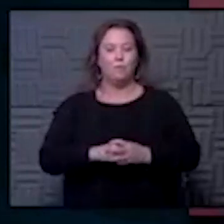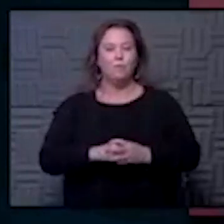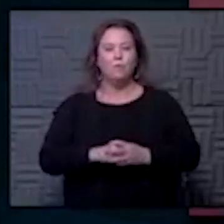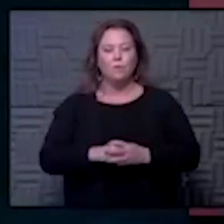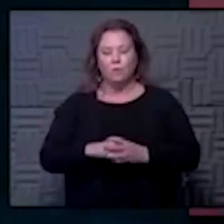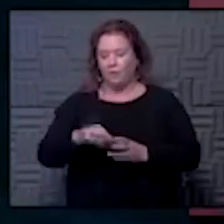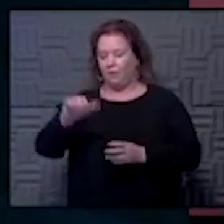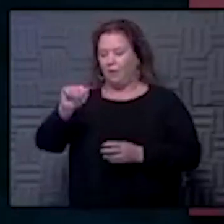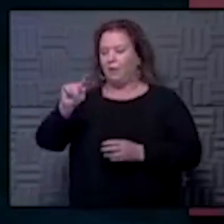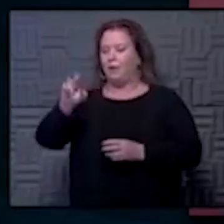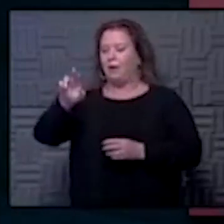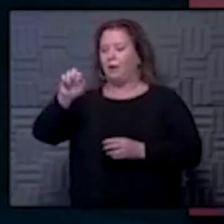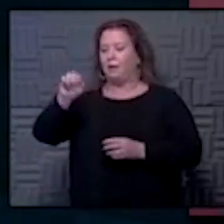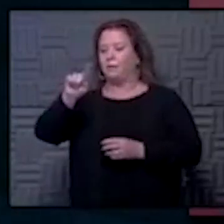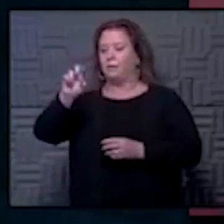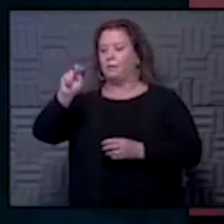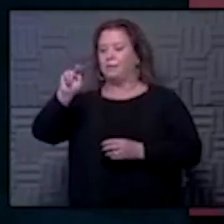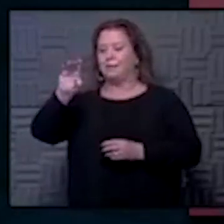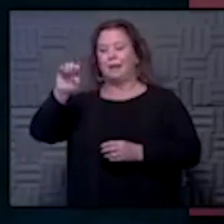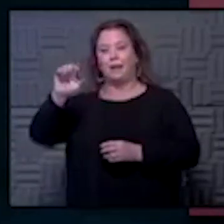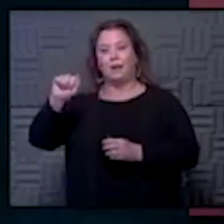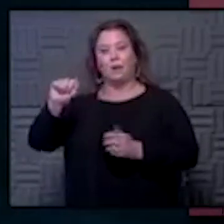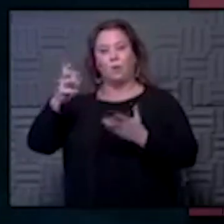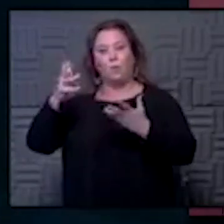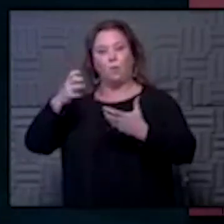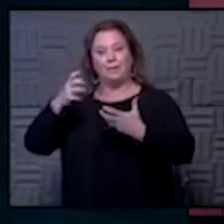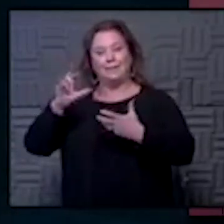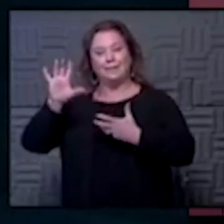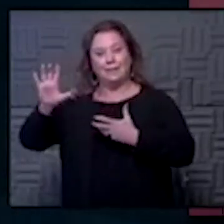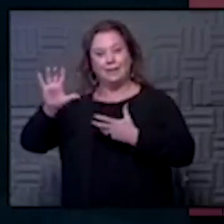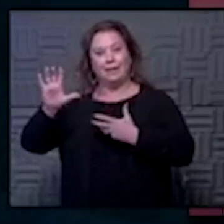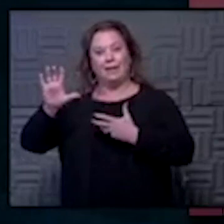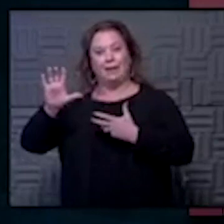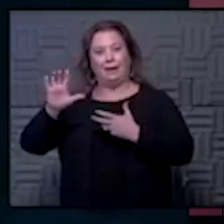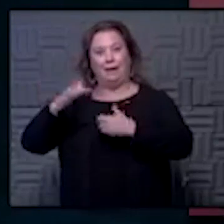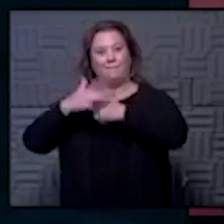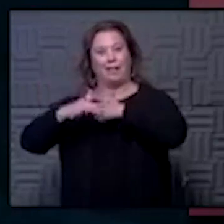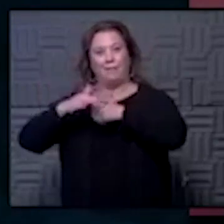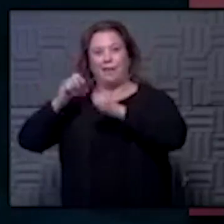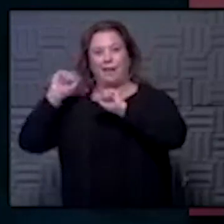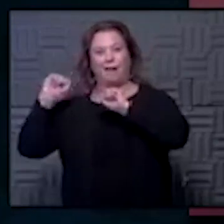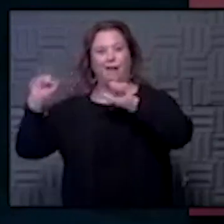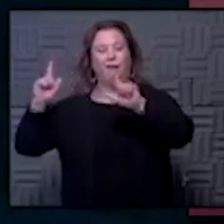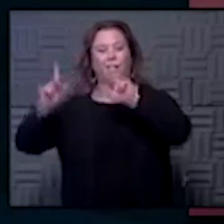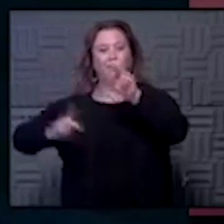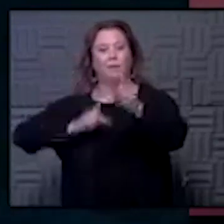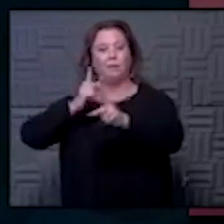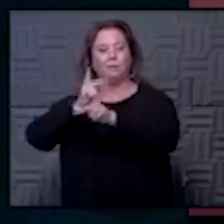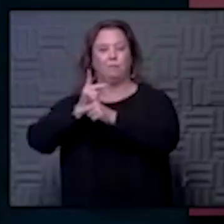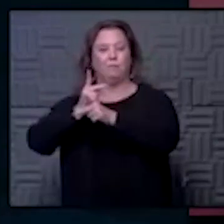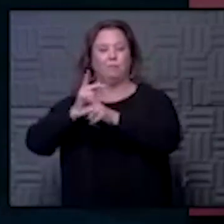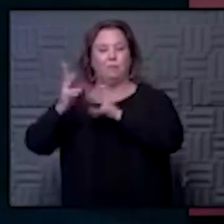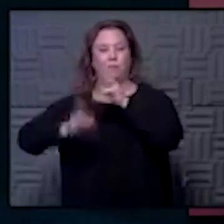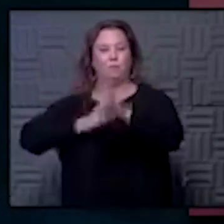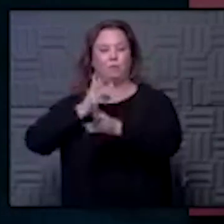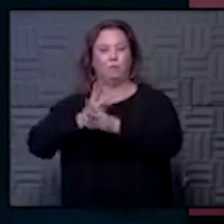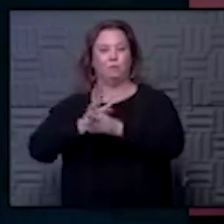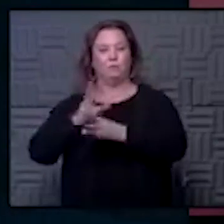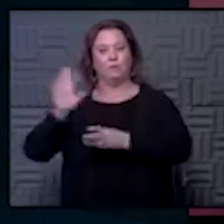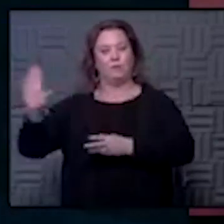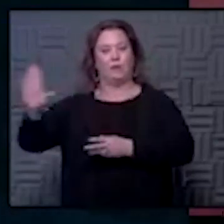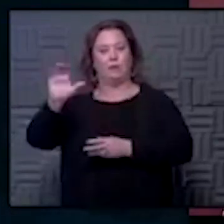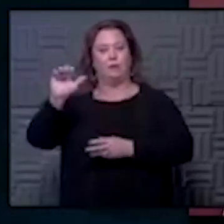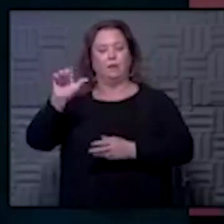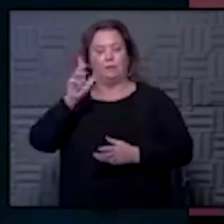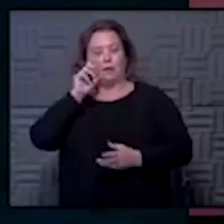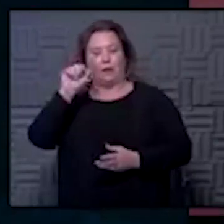of the things AstraZeneca said is they will make sure this vaccine is available to everybody in the world. I mean, they've had a really good soul about this and saying we'll